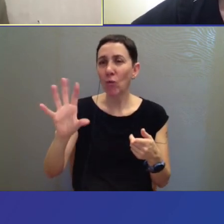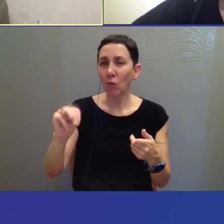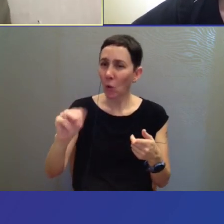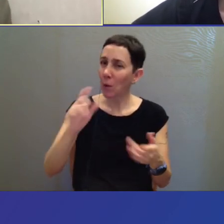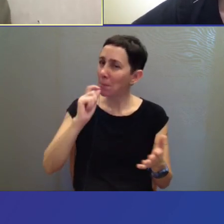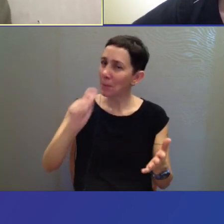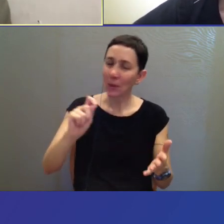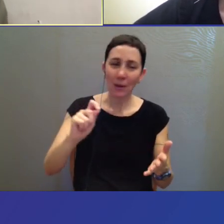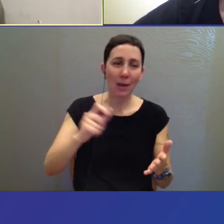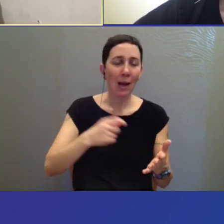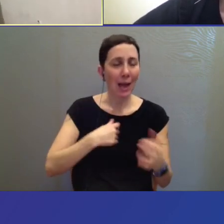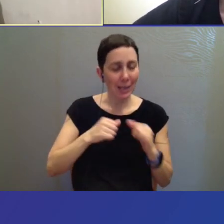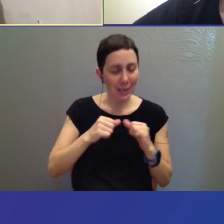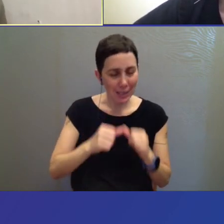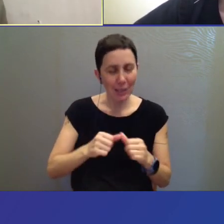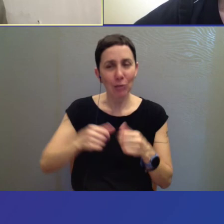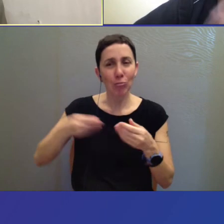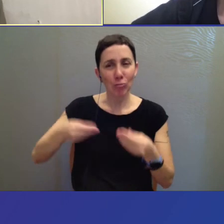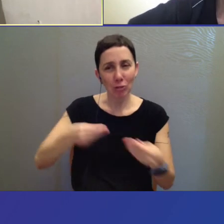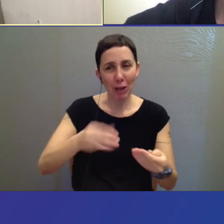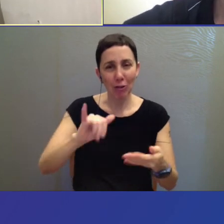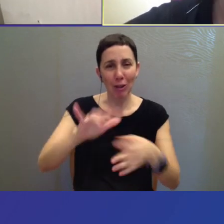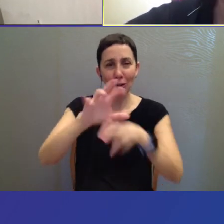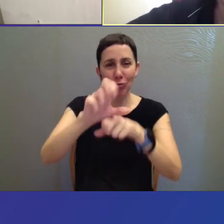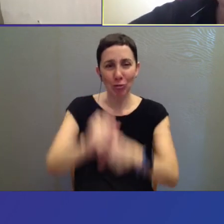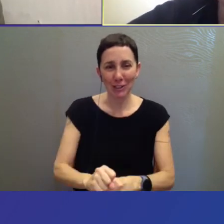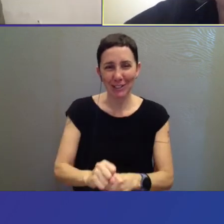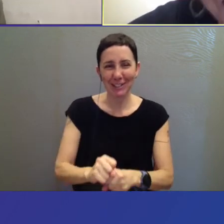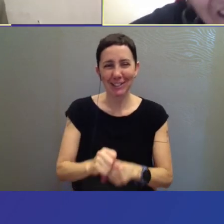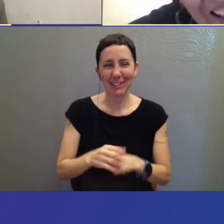I continue to do. So on that,